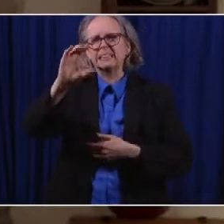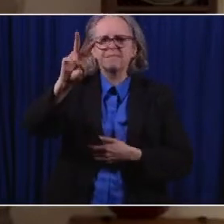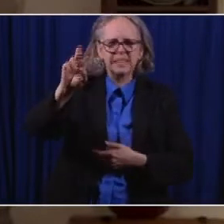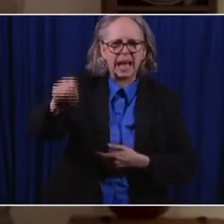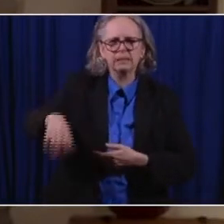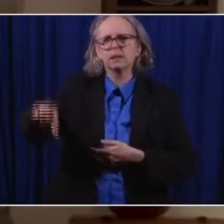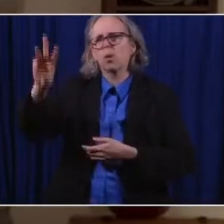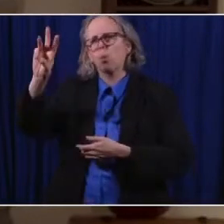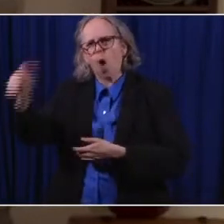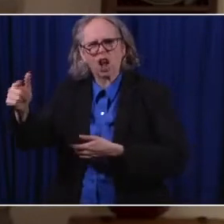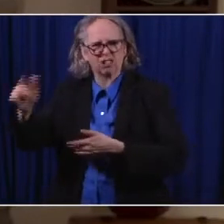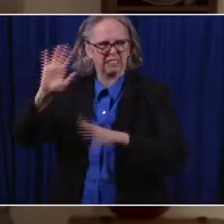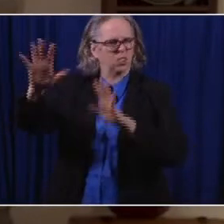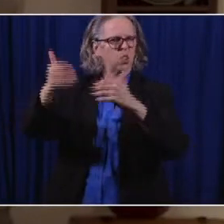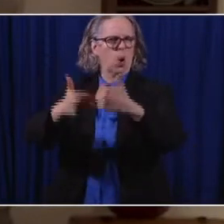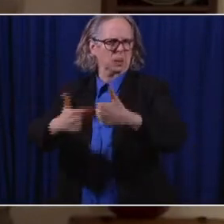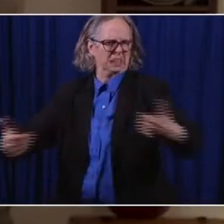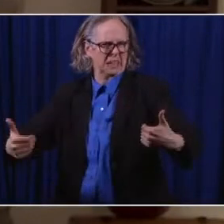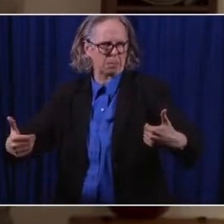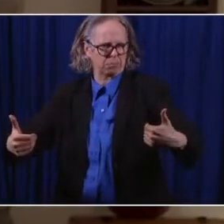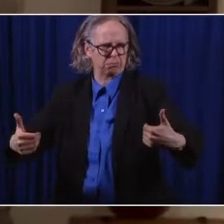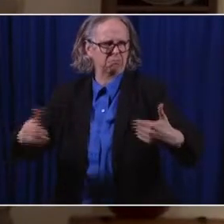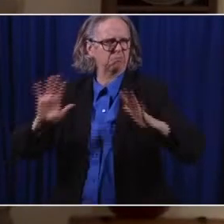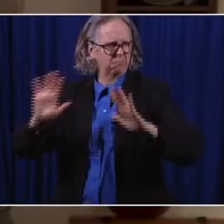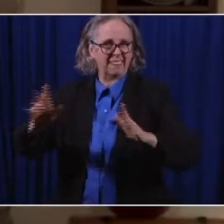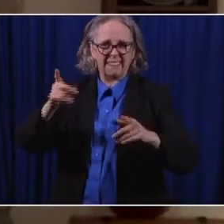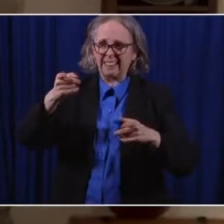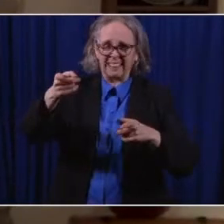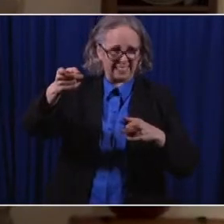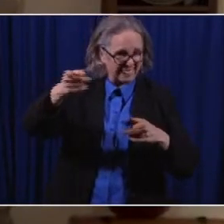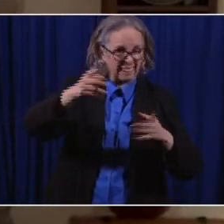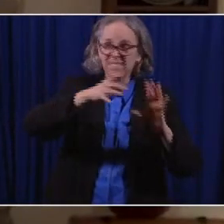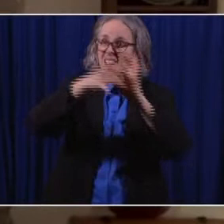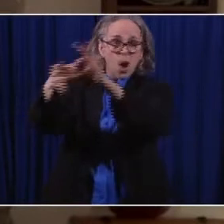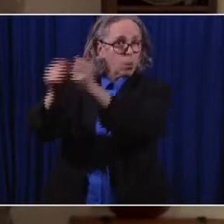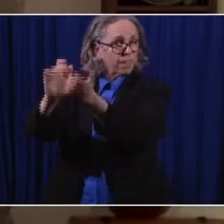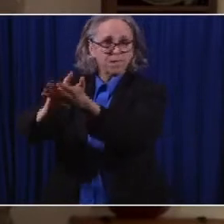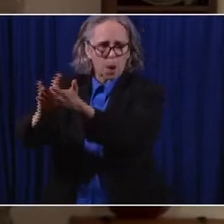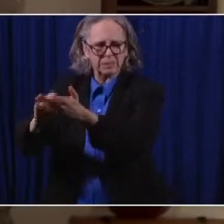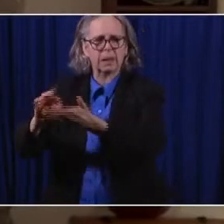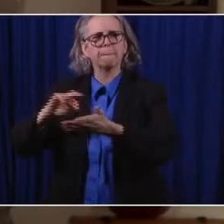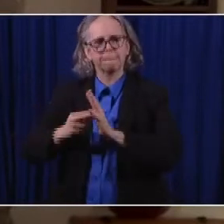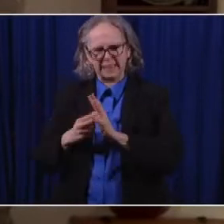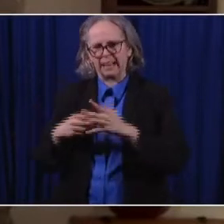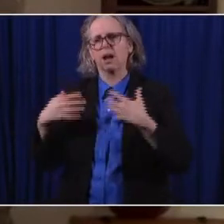that have not signed up with those 4, any of those 4.